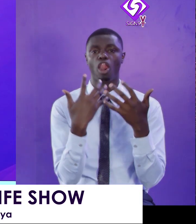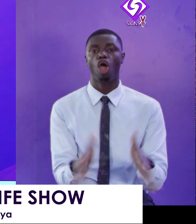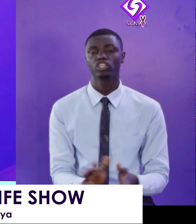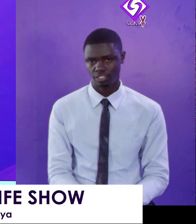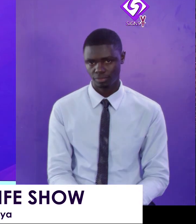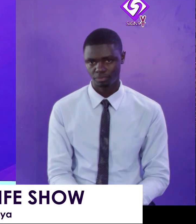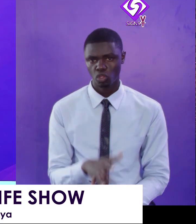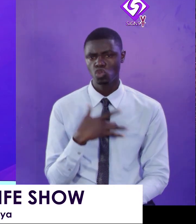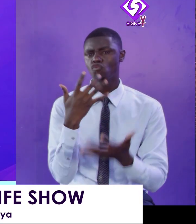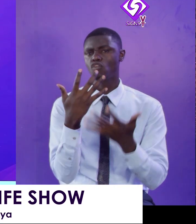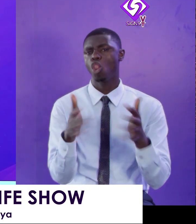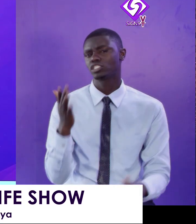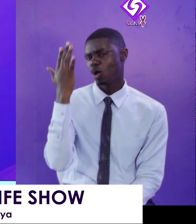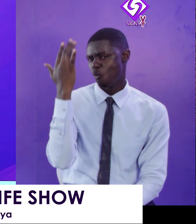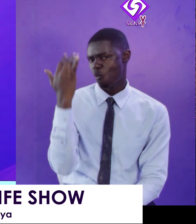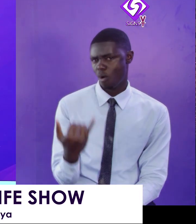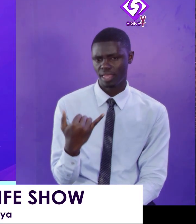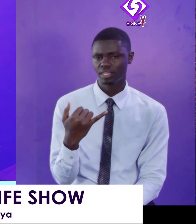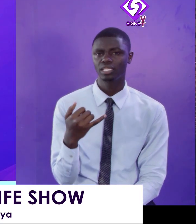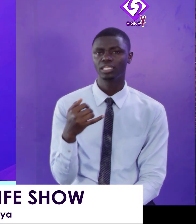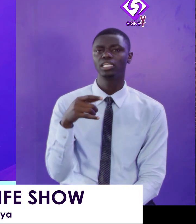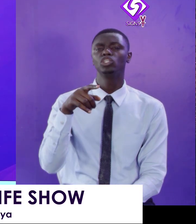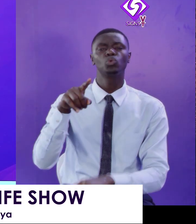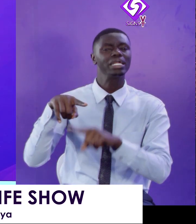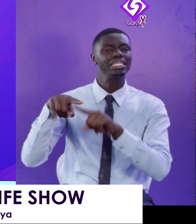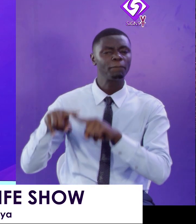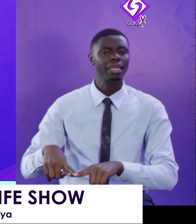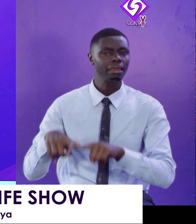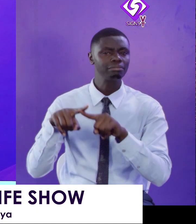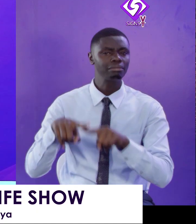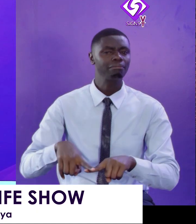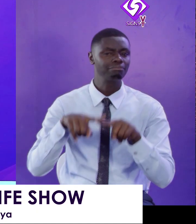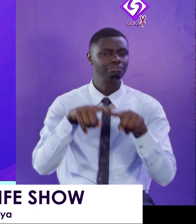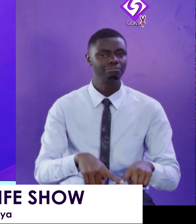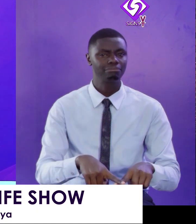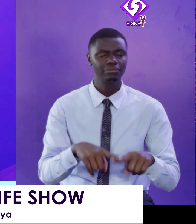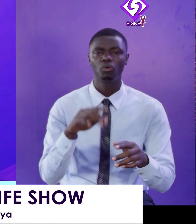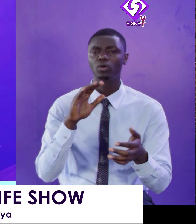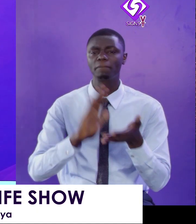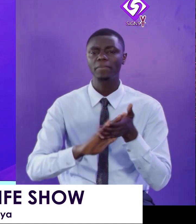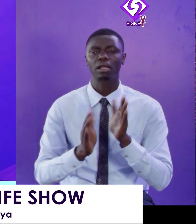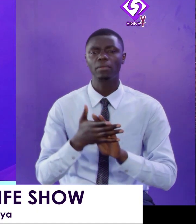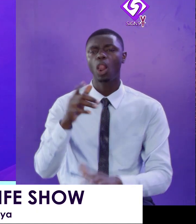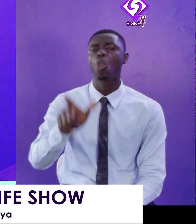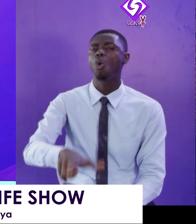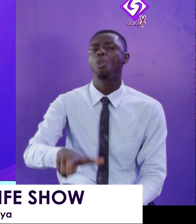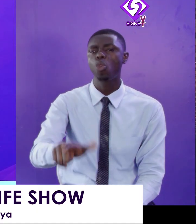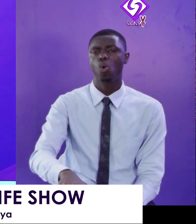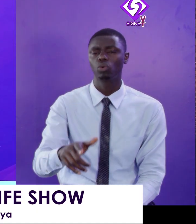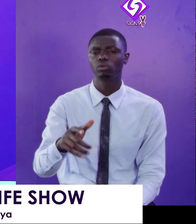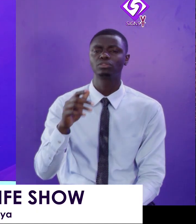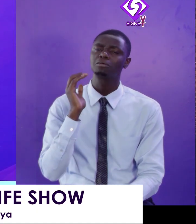You feel lost because you are so used to dependency. You are so used to be on the lower level. You are so